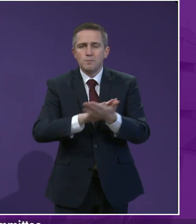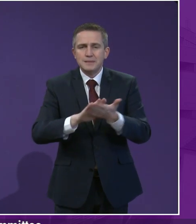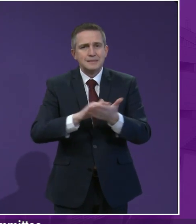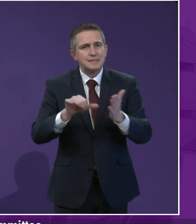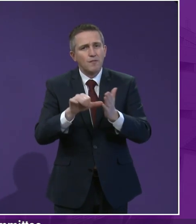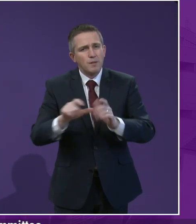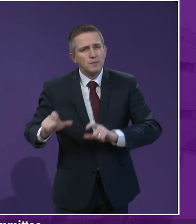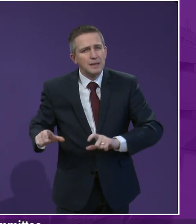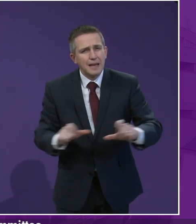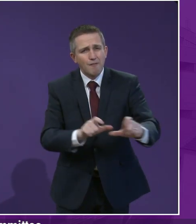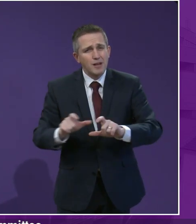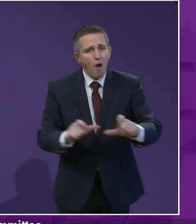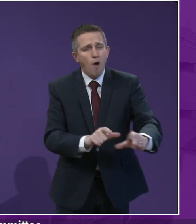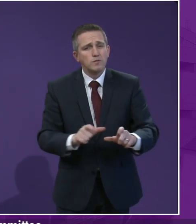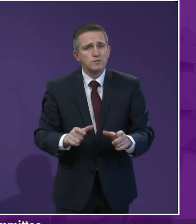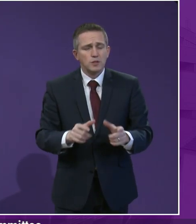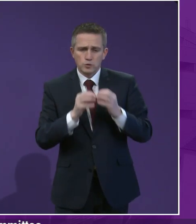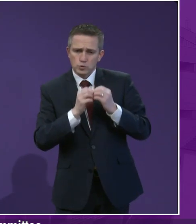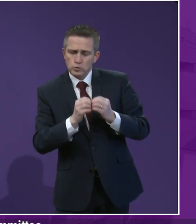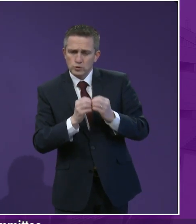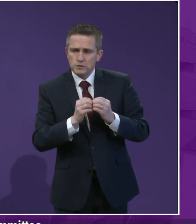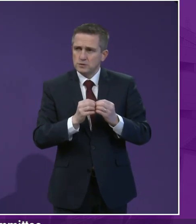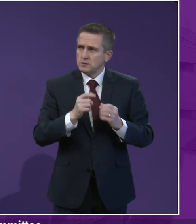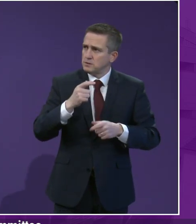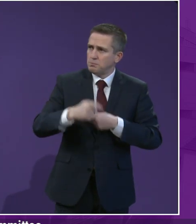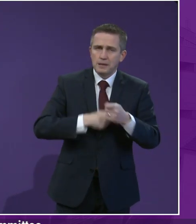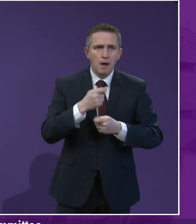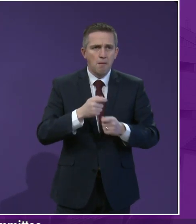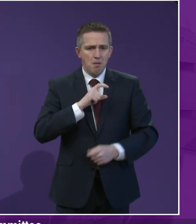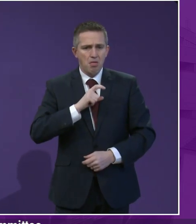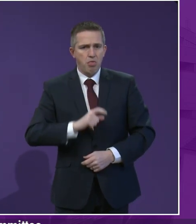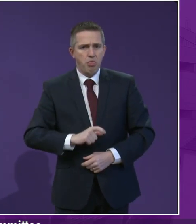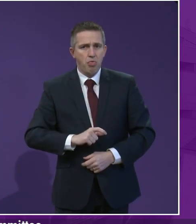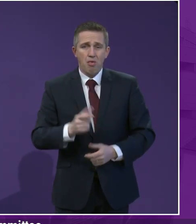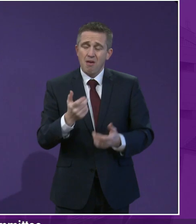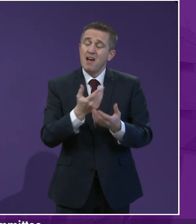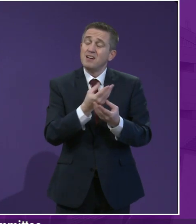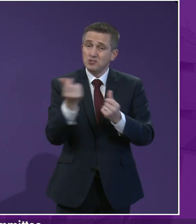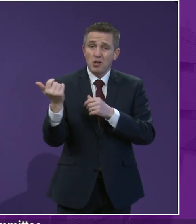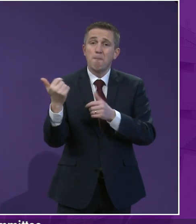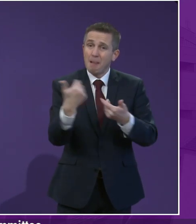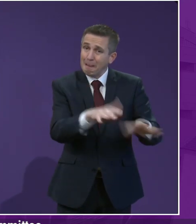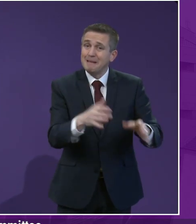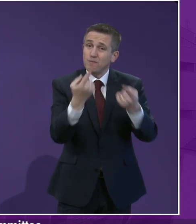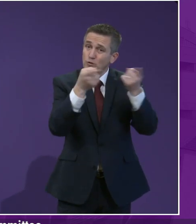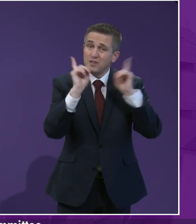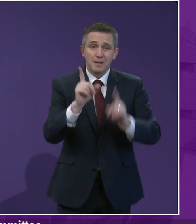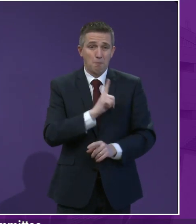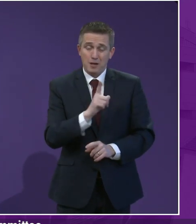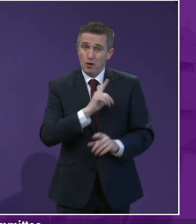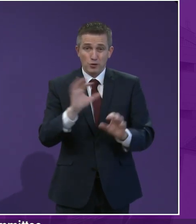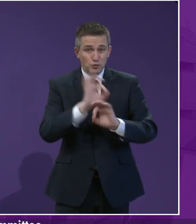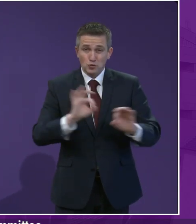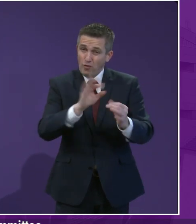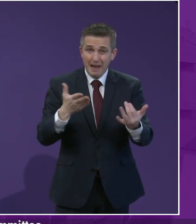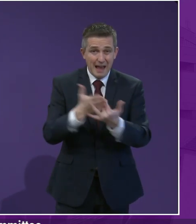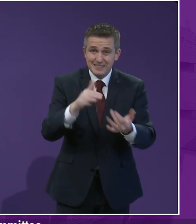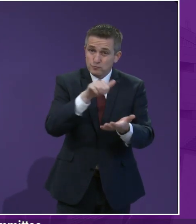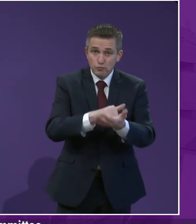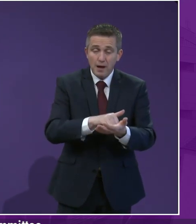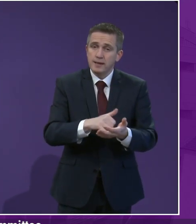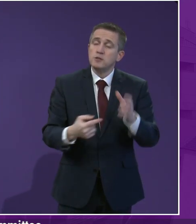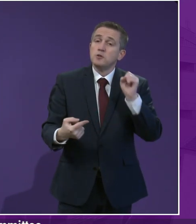lot of students kind of spend that first semester at university already a bit worried that they've made that leap. And without these reasonable adjustments in